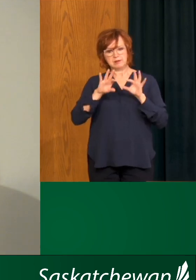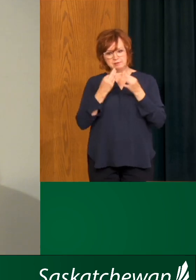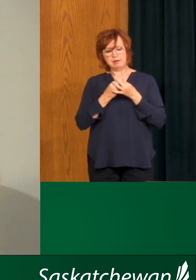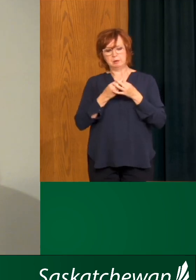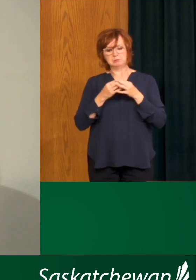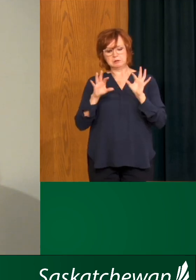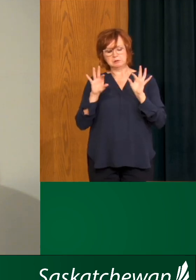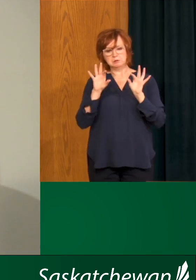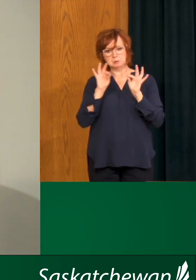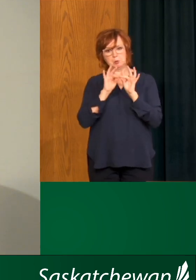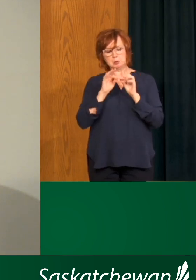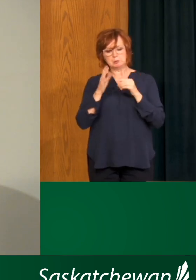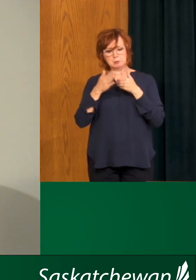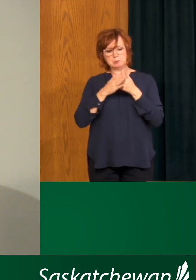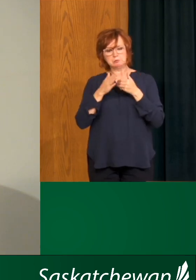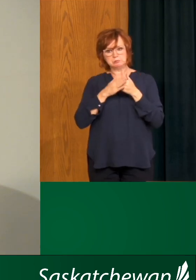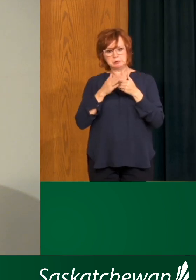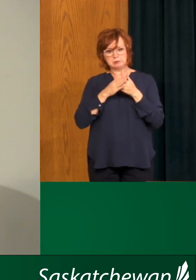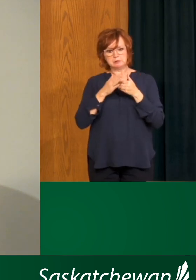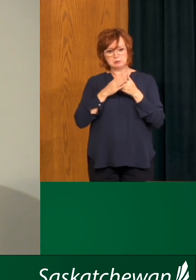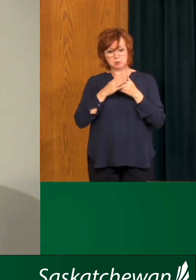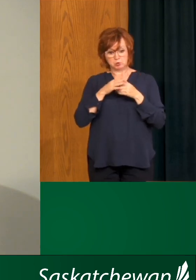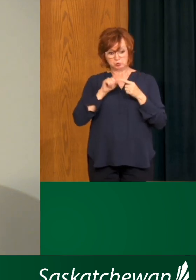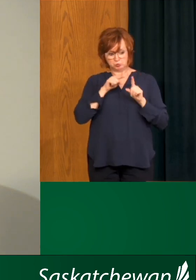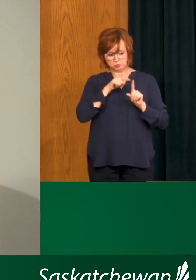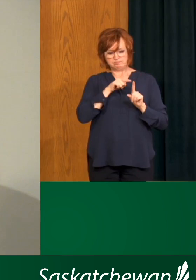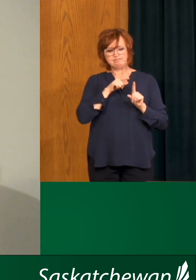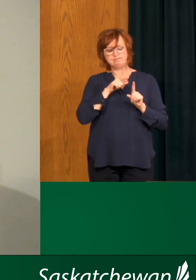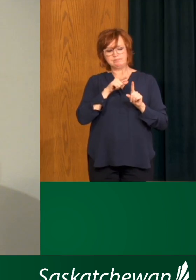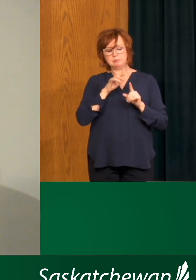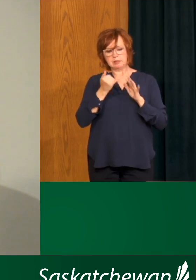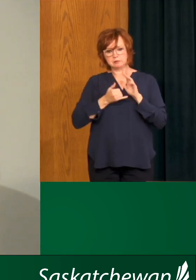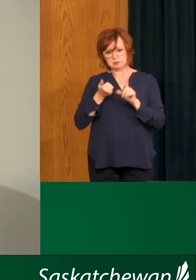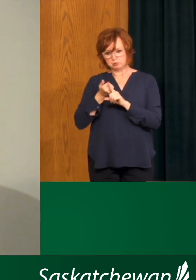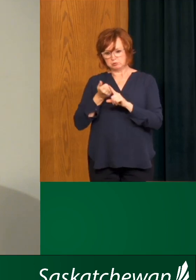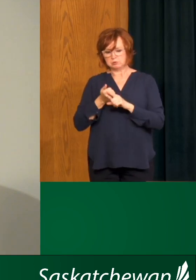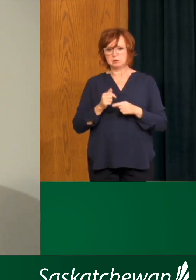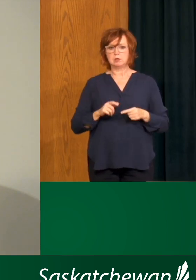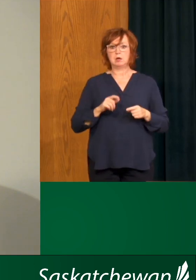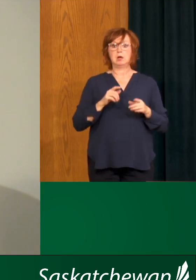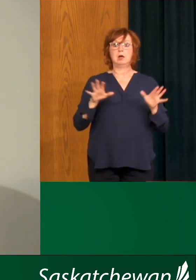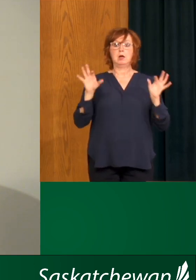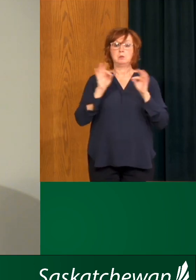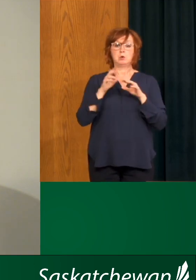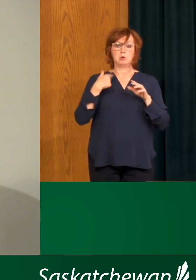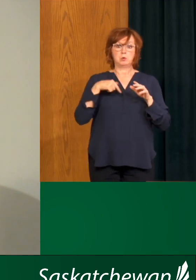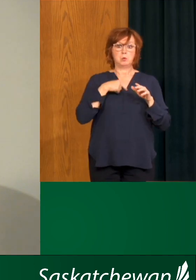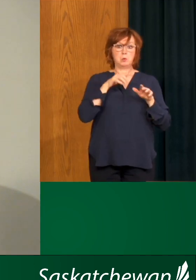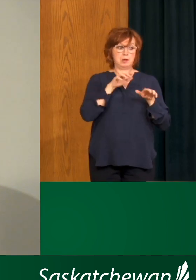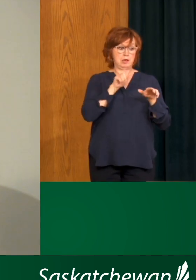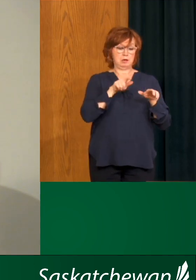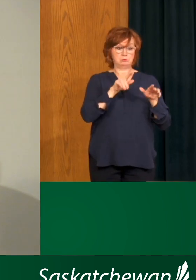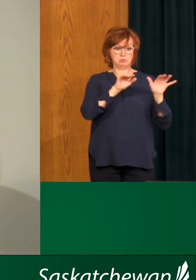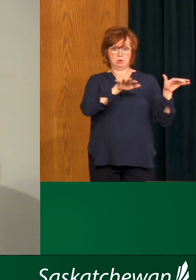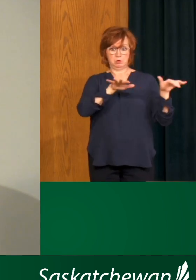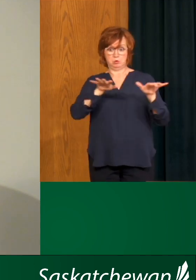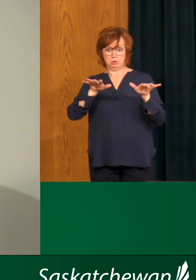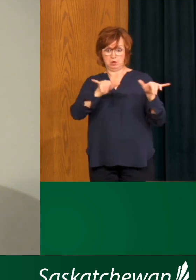worked nationally at a process that is the same, so that we don't end up with,